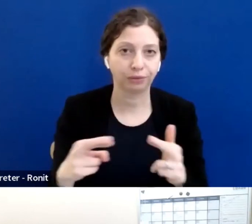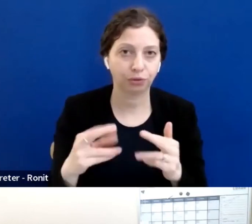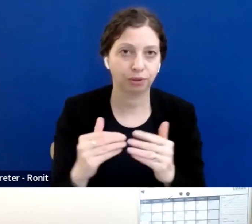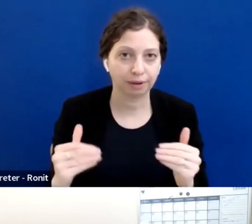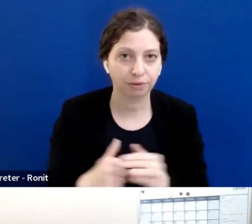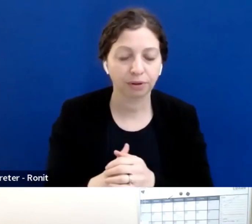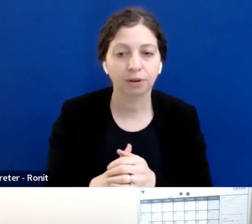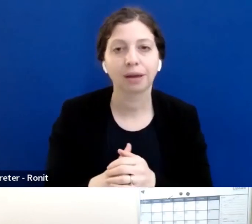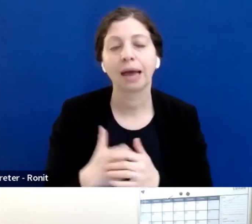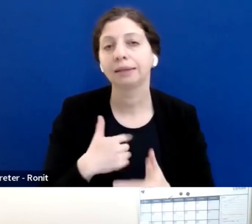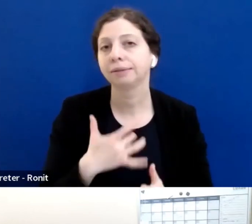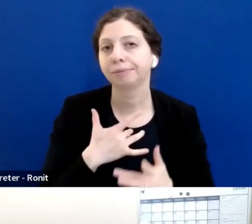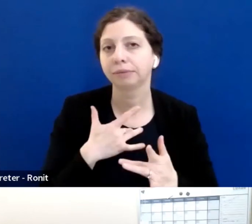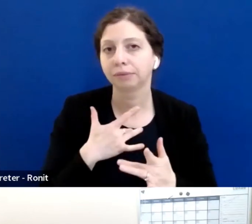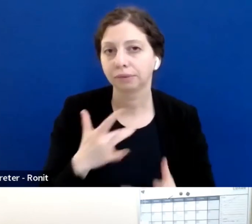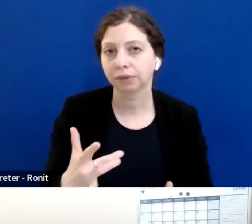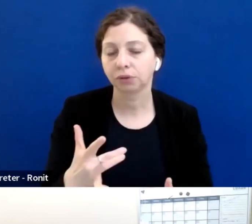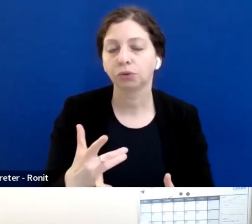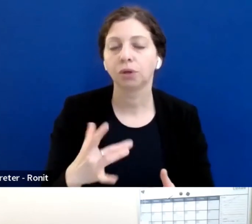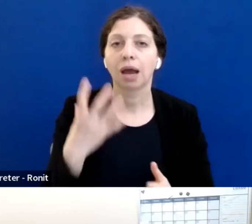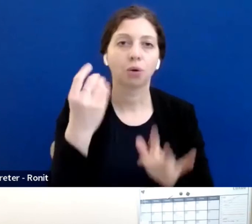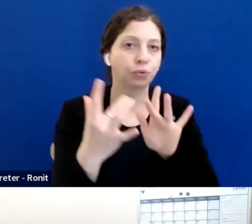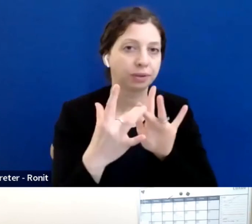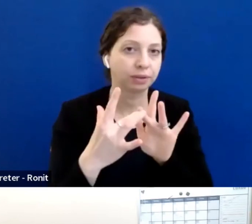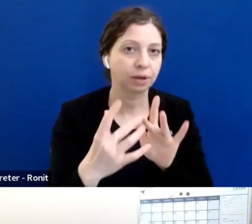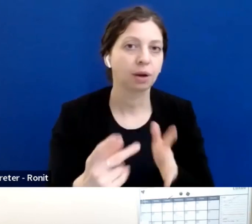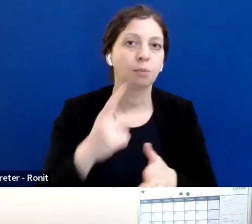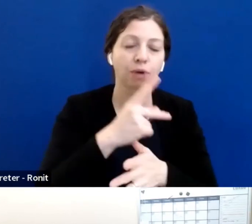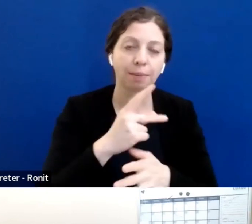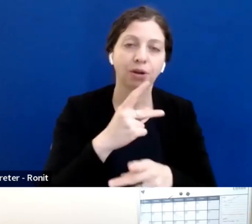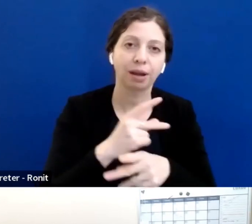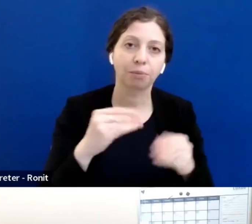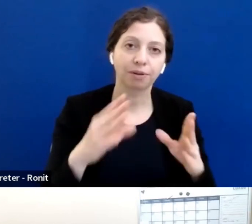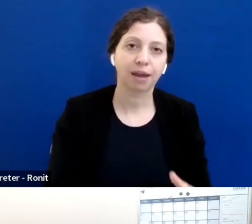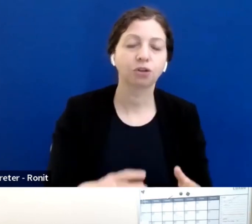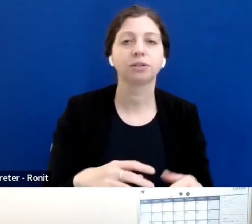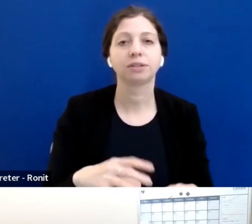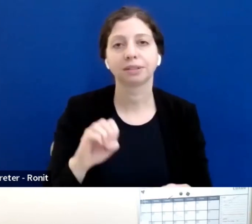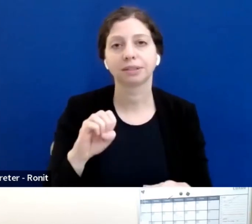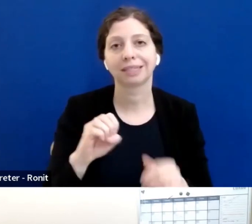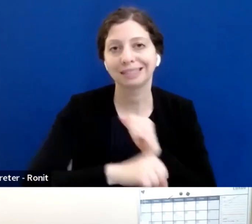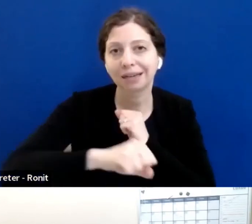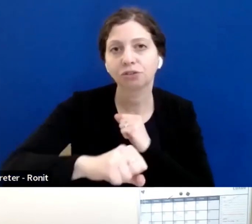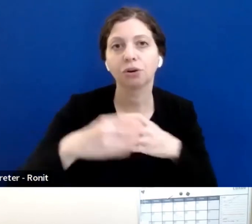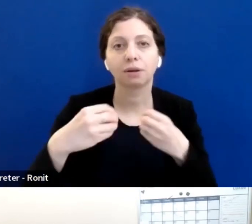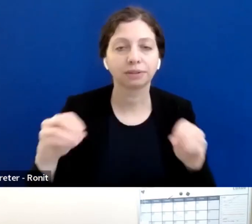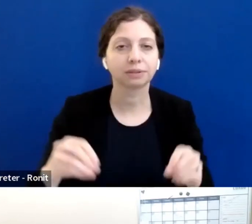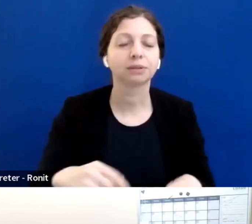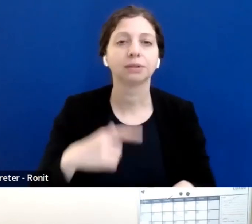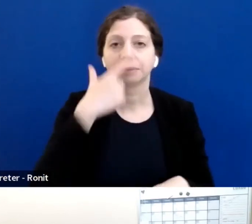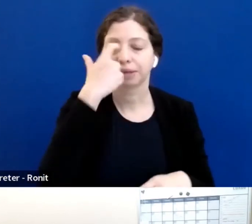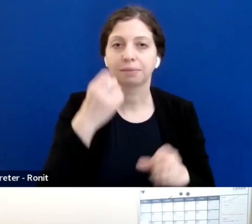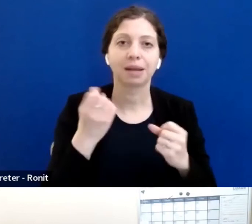I tend to look at, in terms of outreach, primary care providers, extension offices, because a lot of